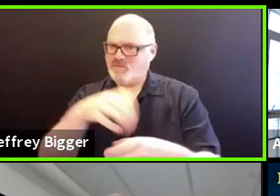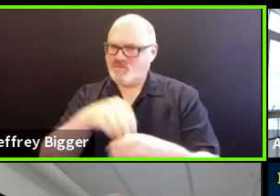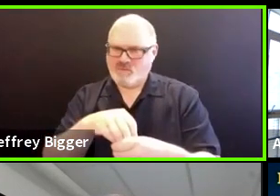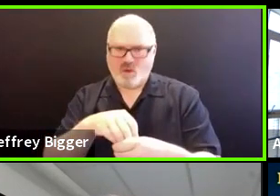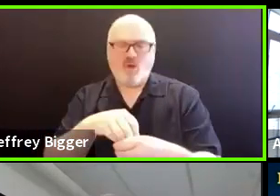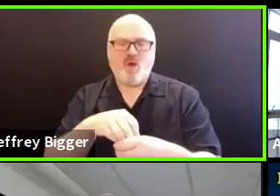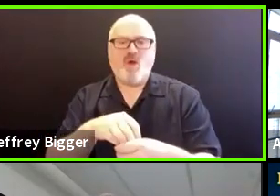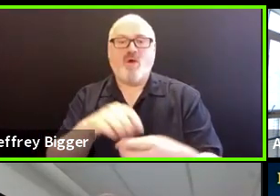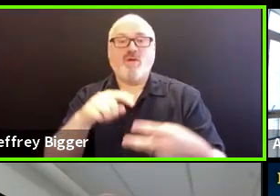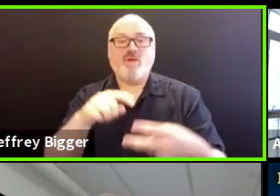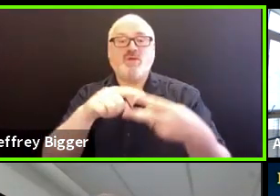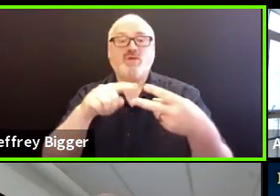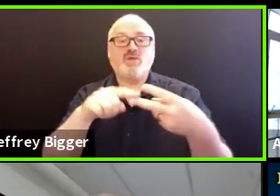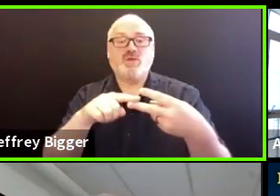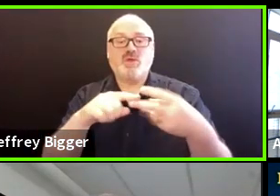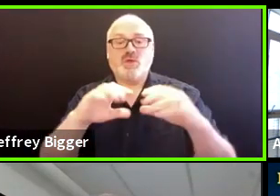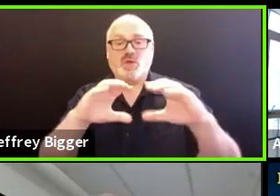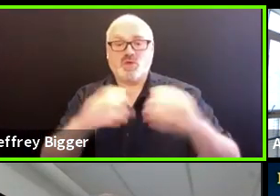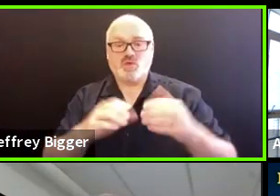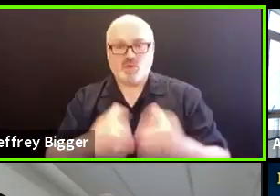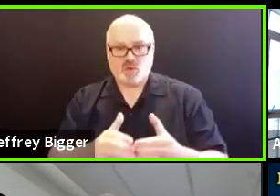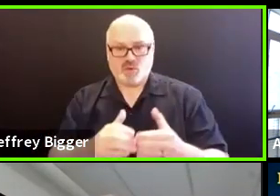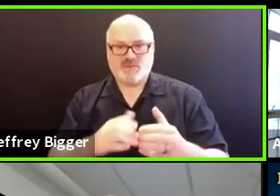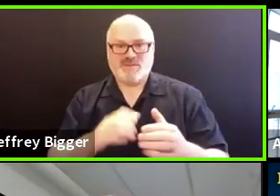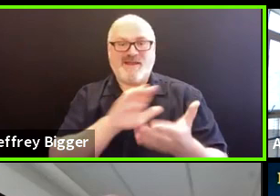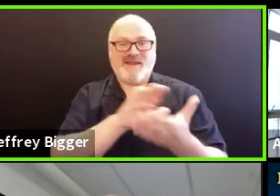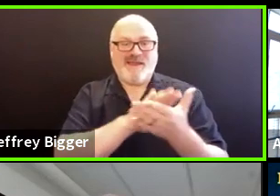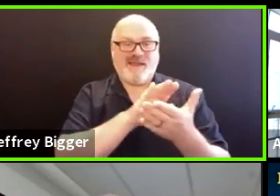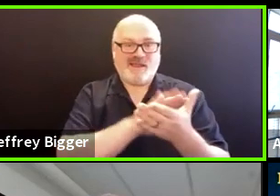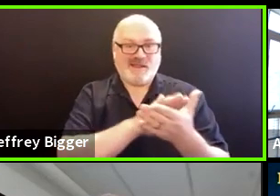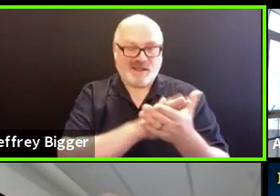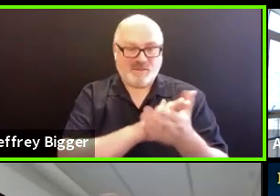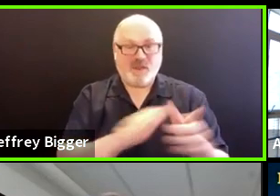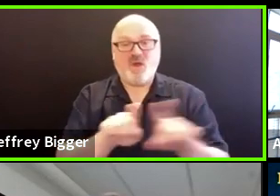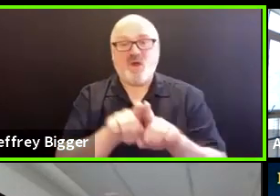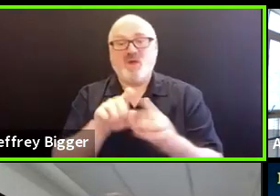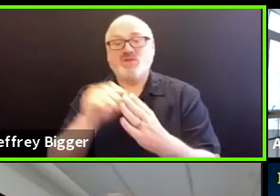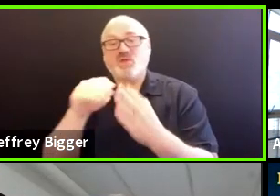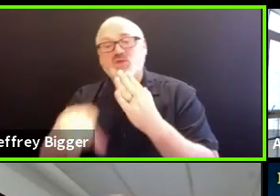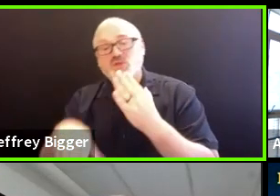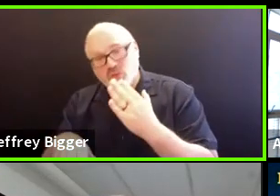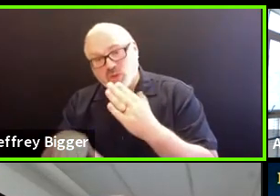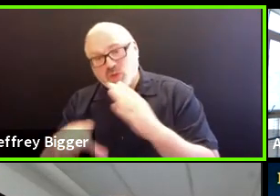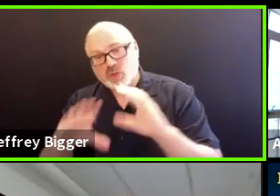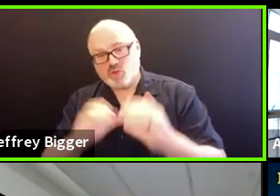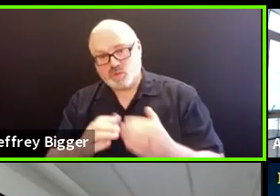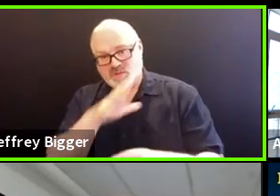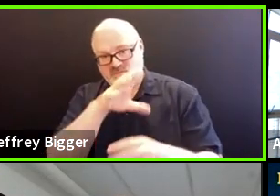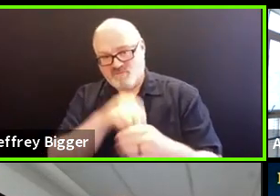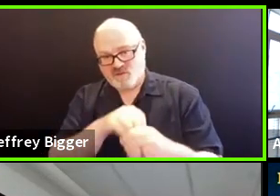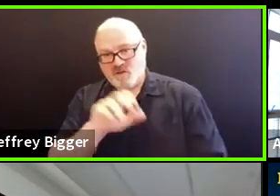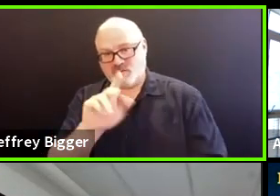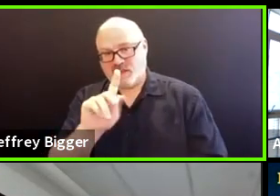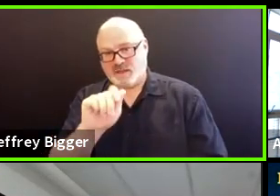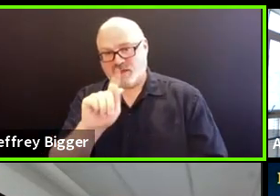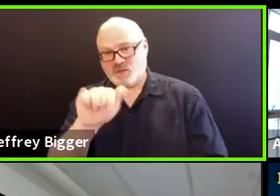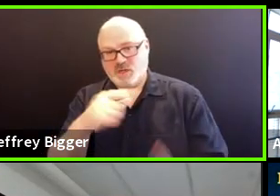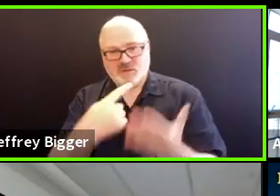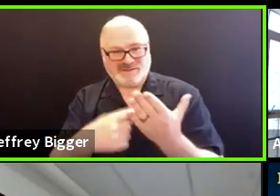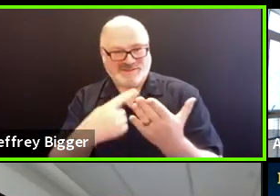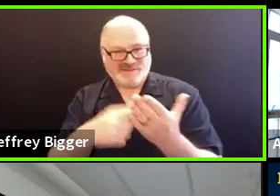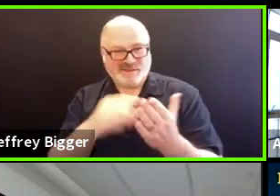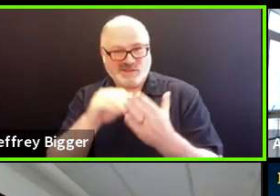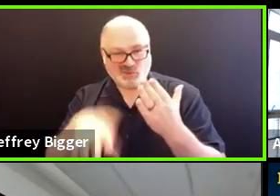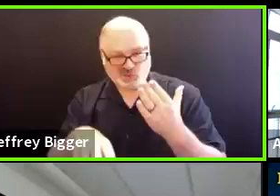two subgroups, the Academic Affairs subgroup and the Student Affairs subgroup. Katrina will talk about the Student Affairs subgroup.